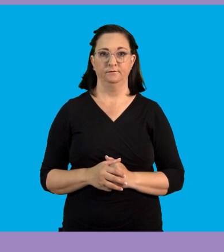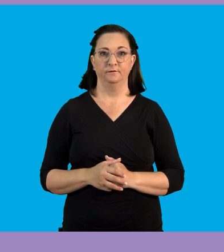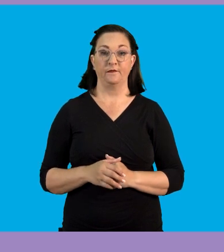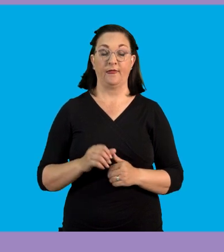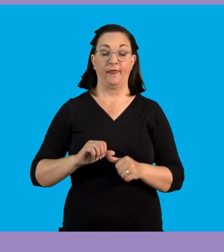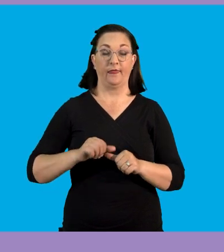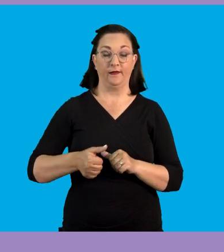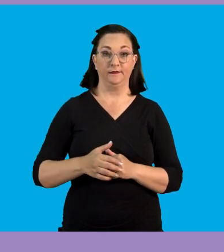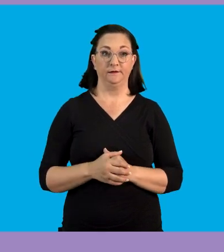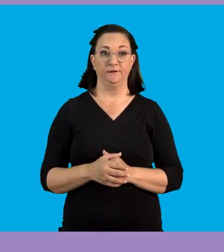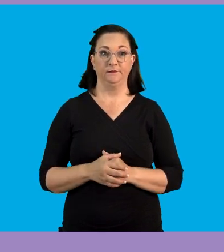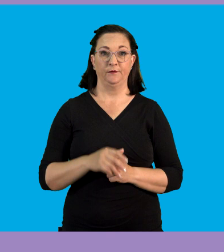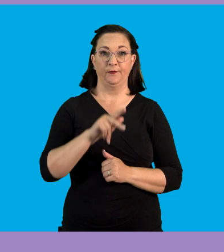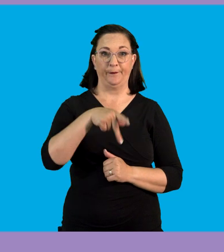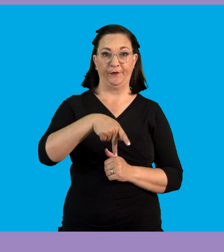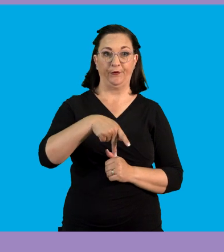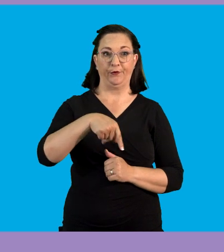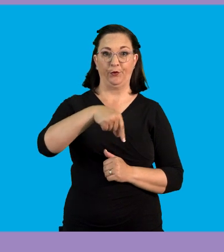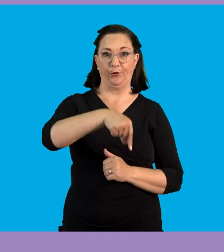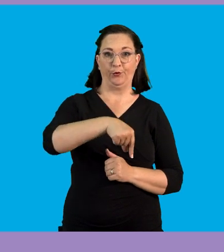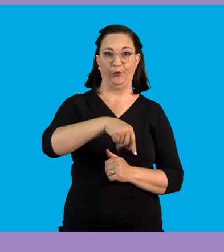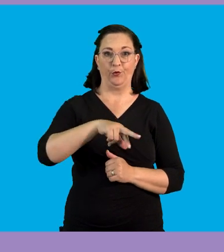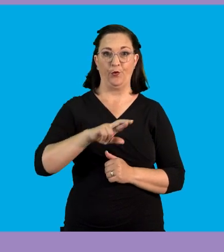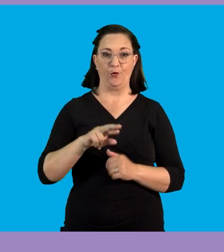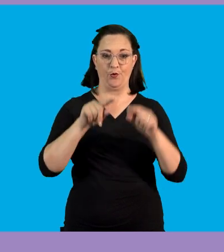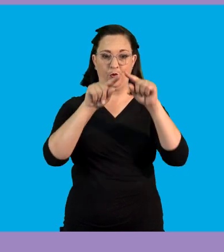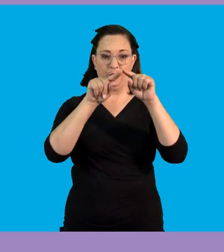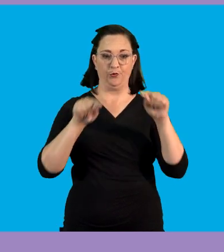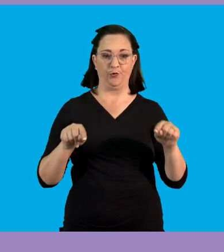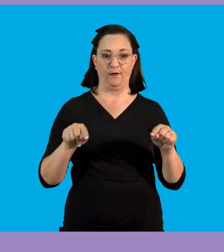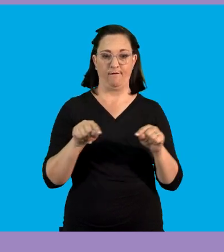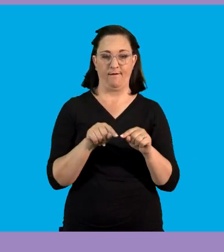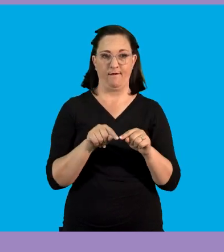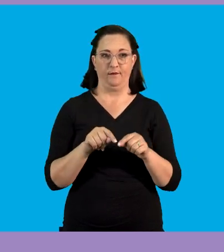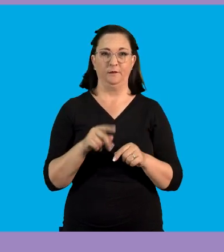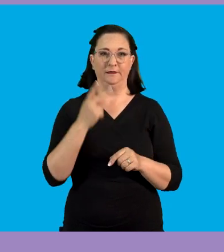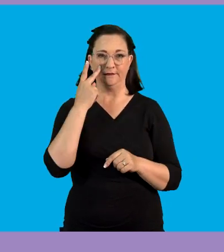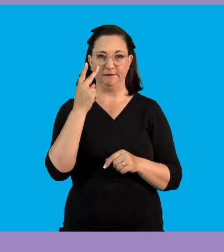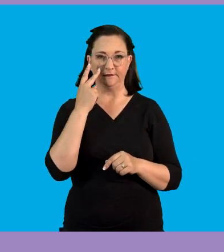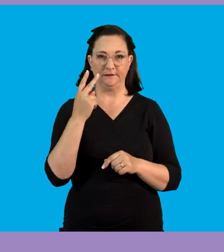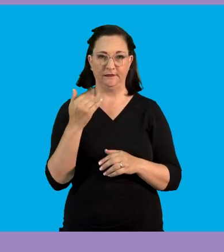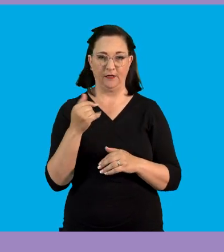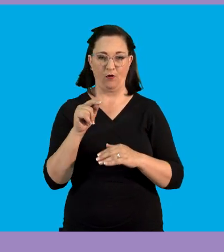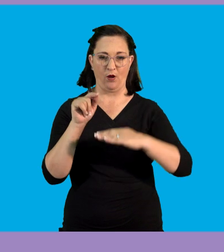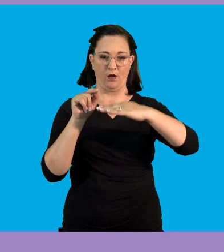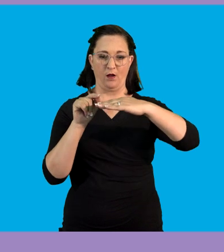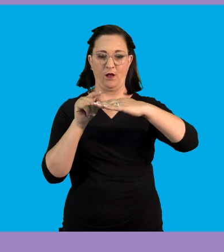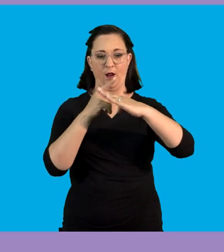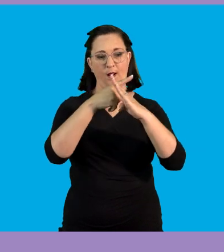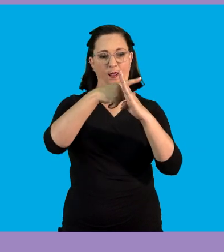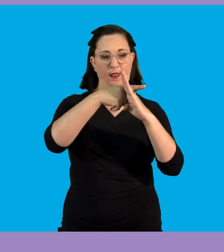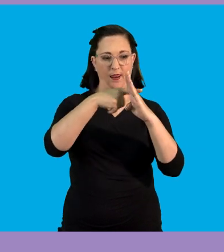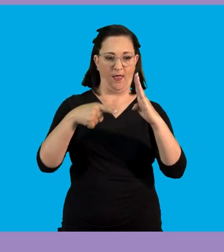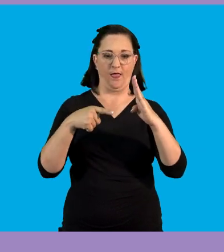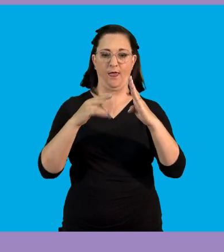All right, let's look at the next one. PQR is a triangle, but then let's look at the markings on the